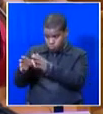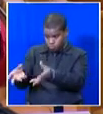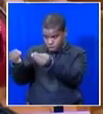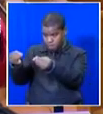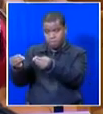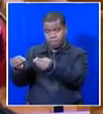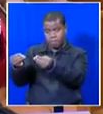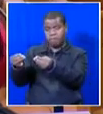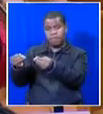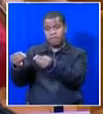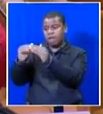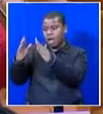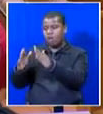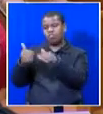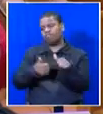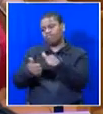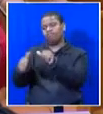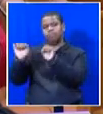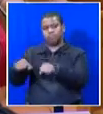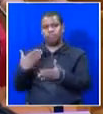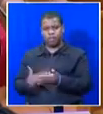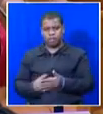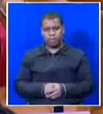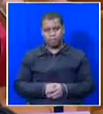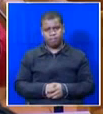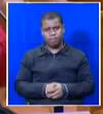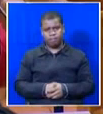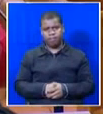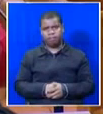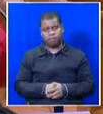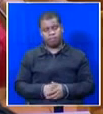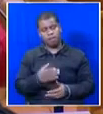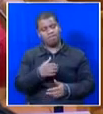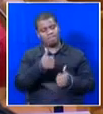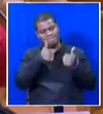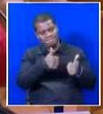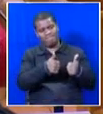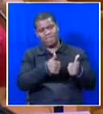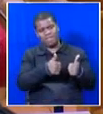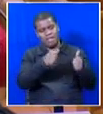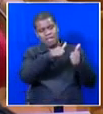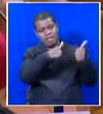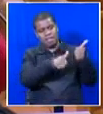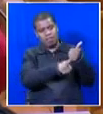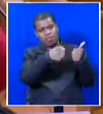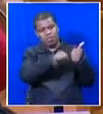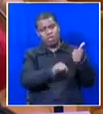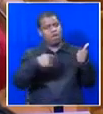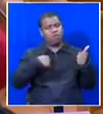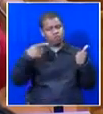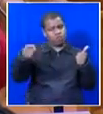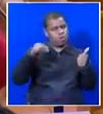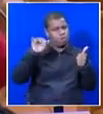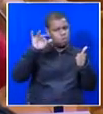Somlomo sekela somlomo wami omhle obekekileyo lakona le asinandaba nayo yenziwa